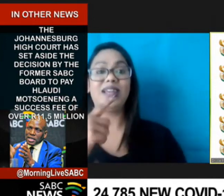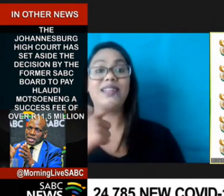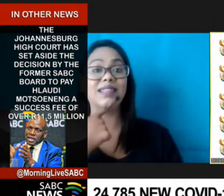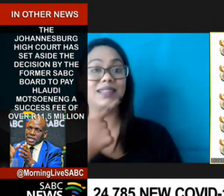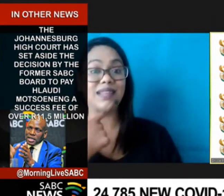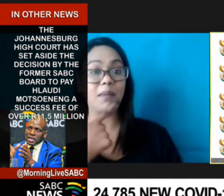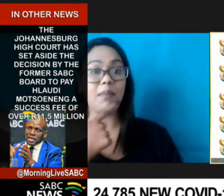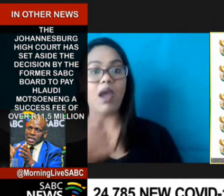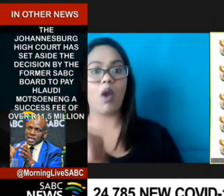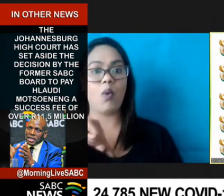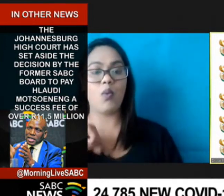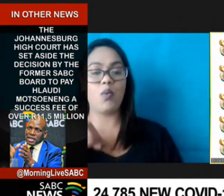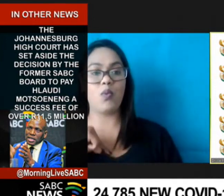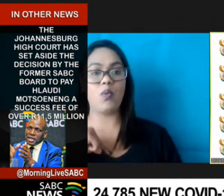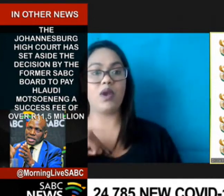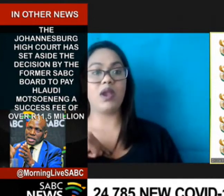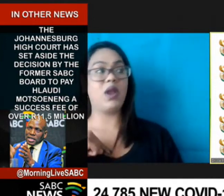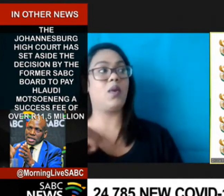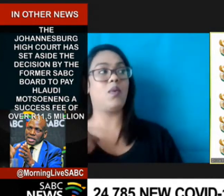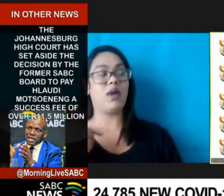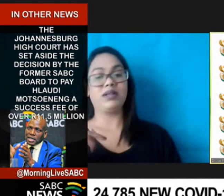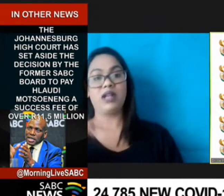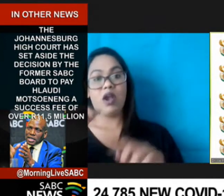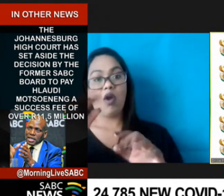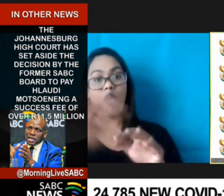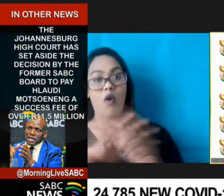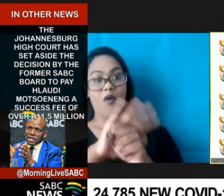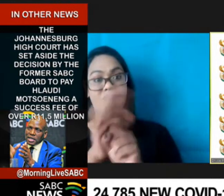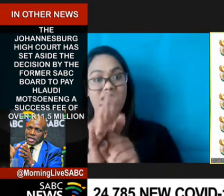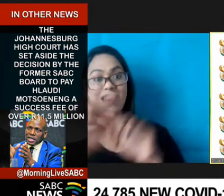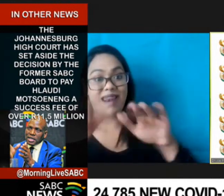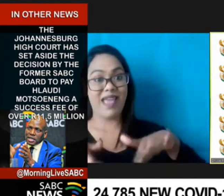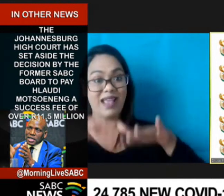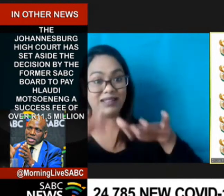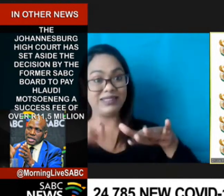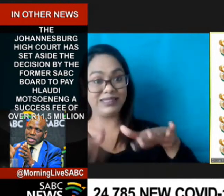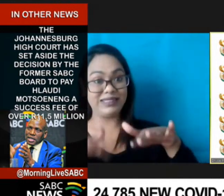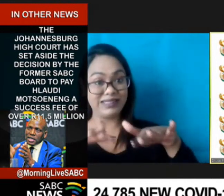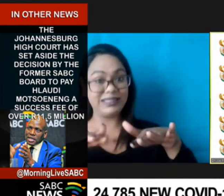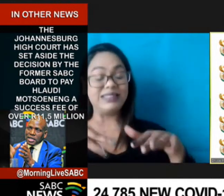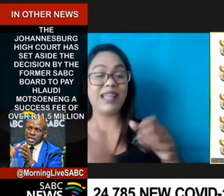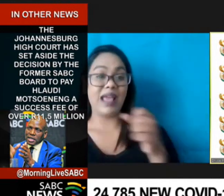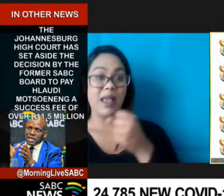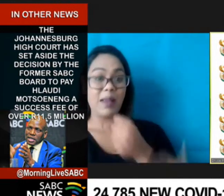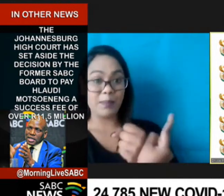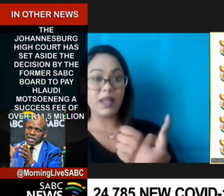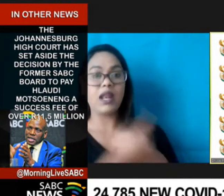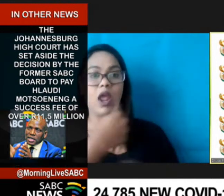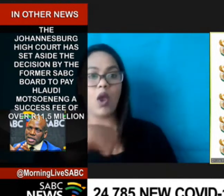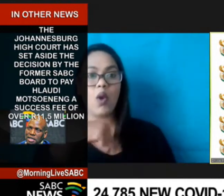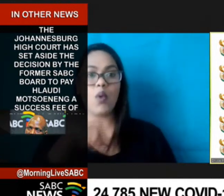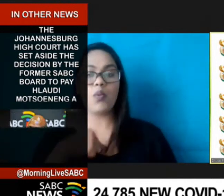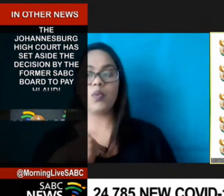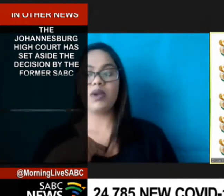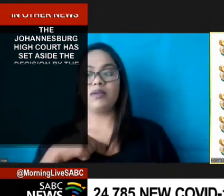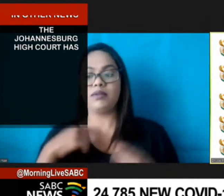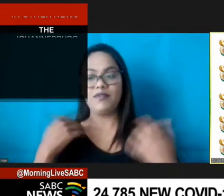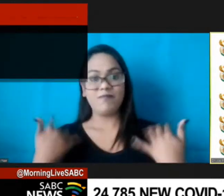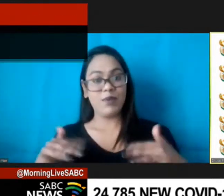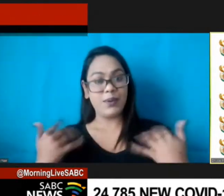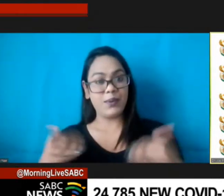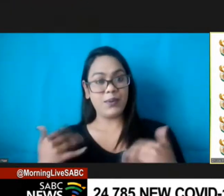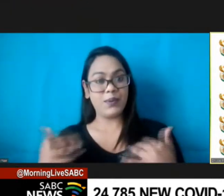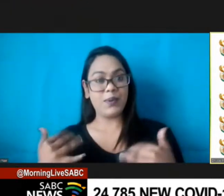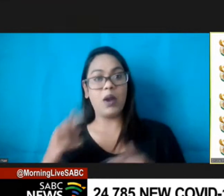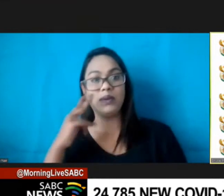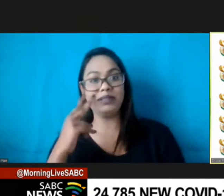COVID-19. Last December, as we went into Christmas of 2020. We hope that today's